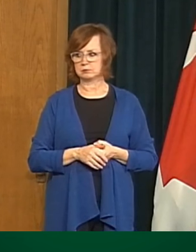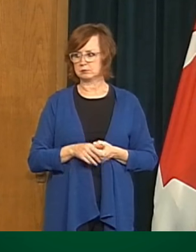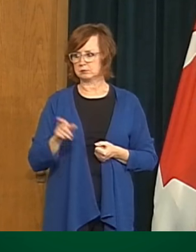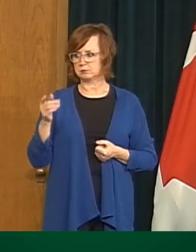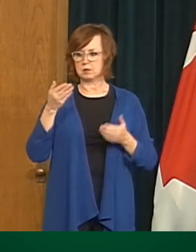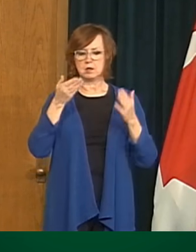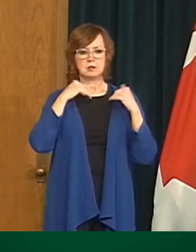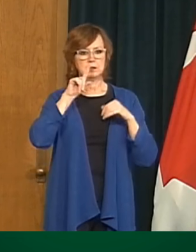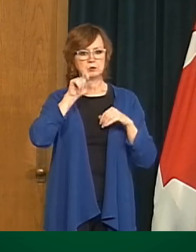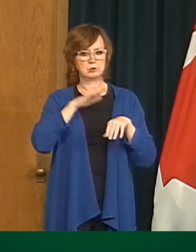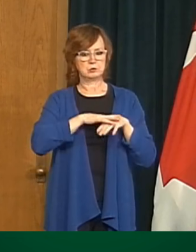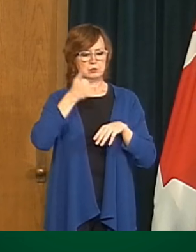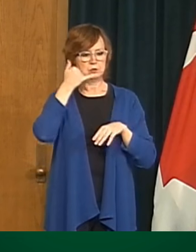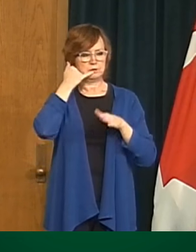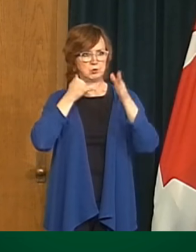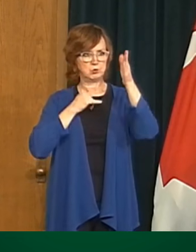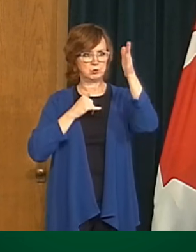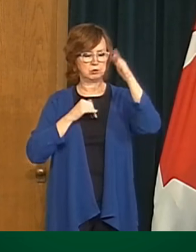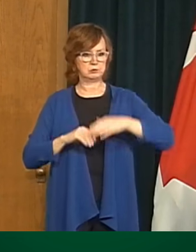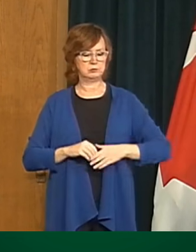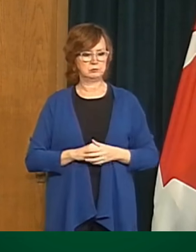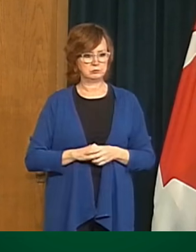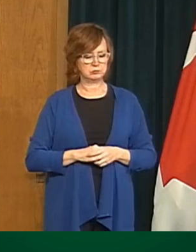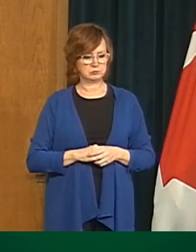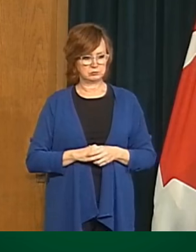We'll take our next question from the phone line, operator.